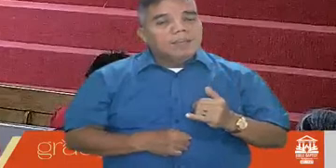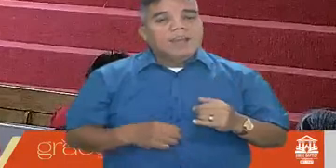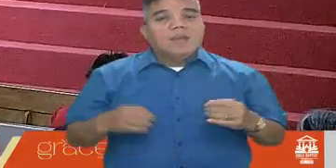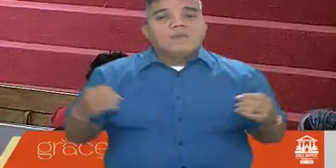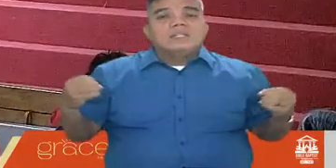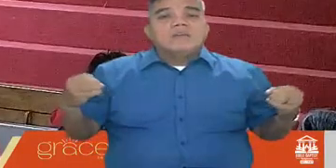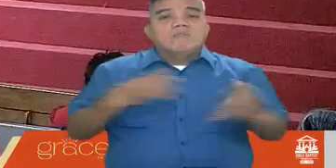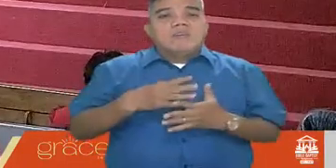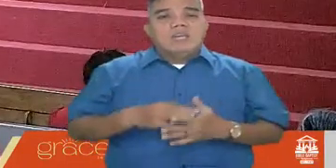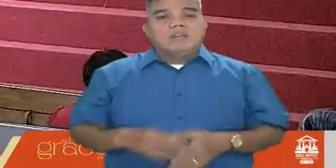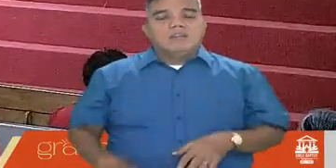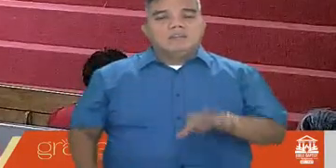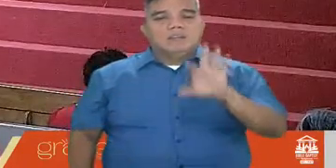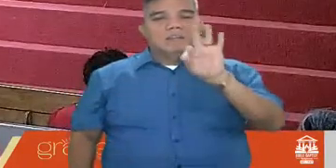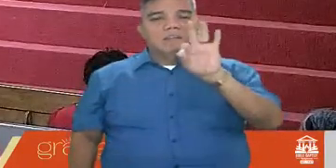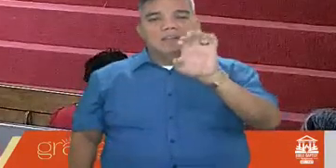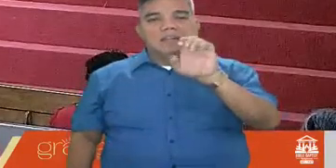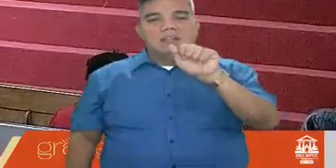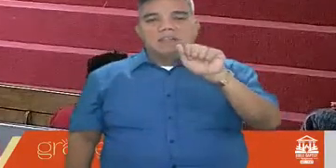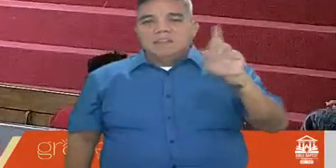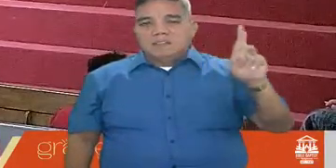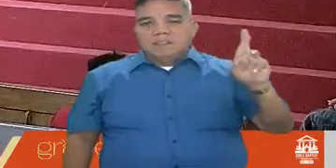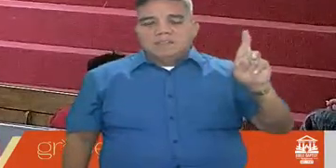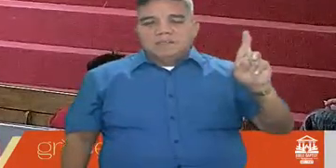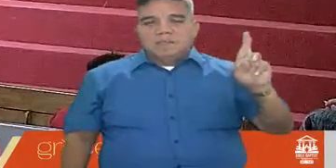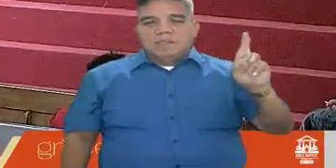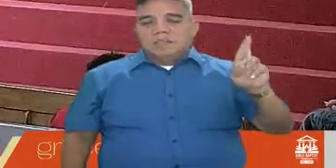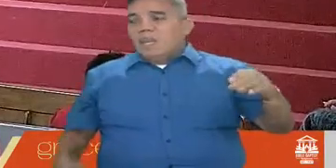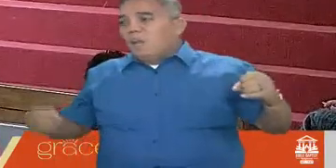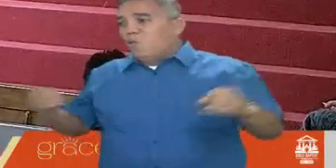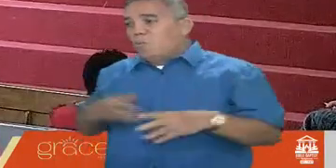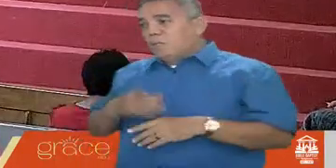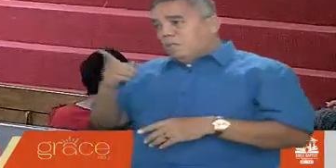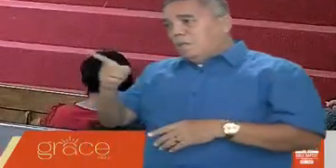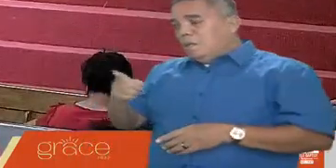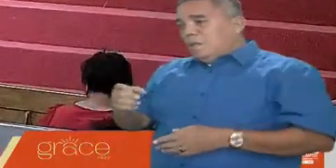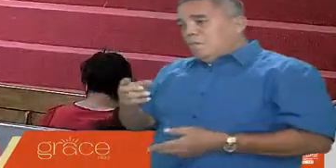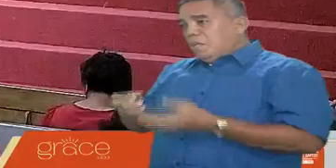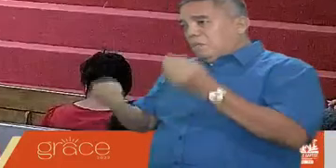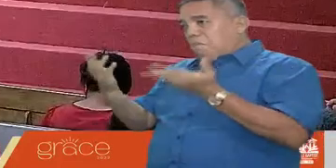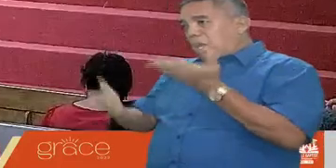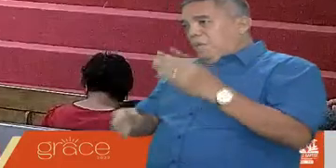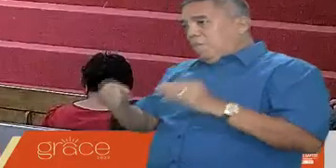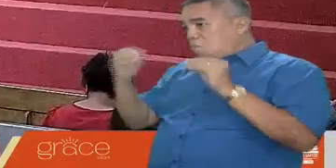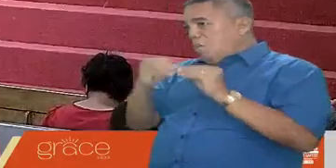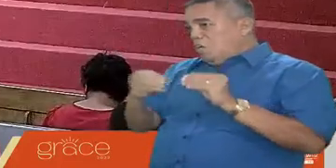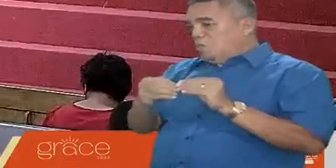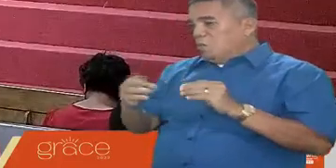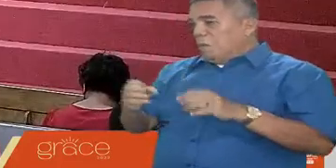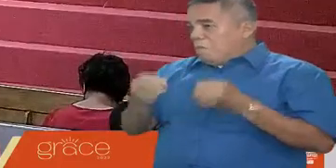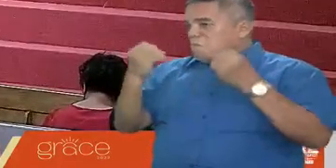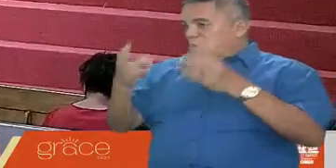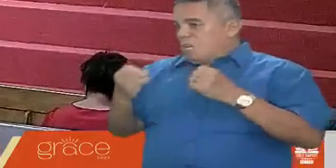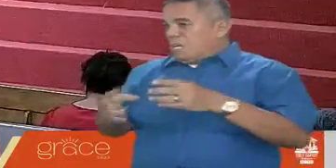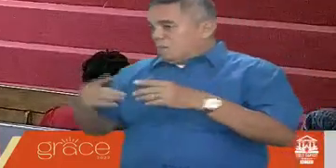not I fear. Usas mga fear nga gi-entertain natin sa itong kasing-kasing, basig mo samot.